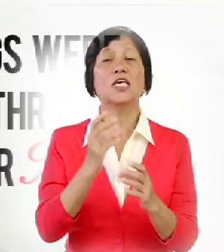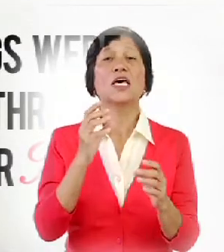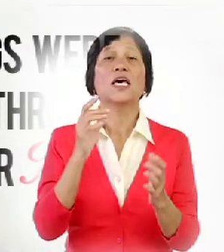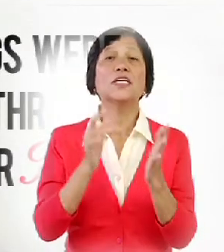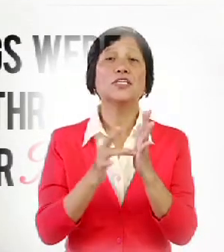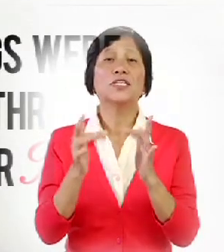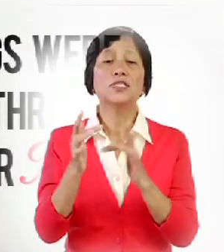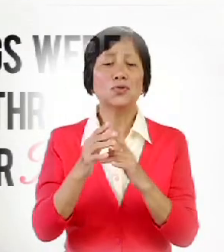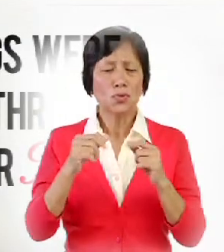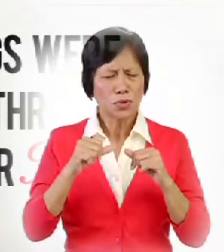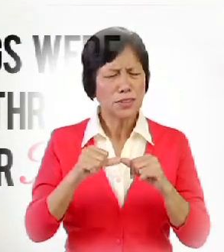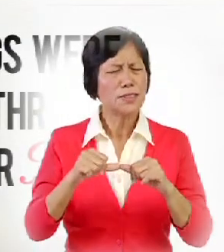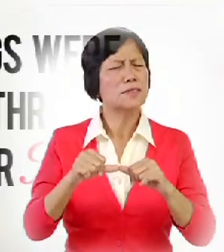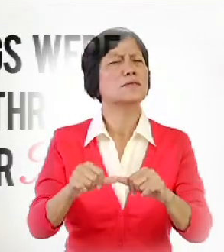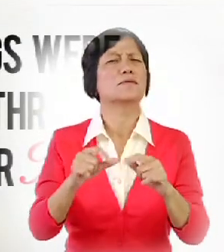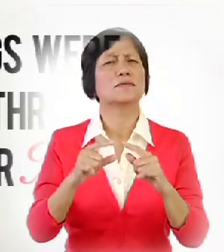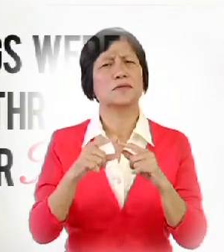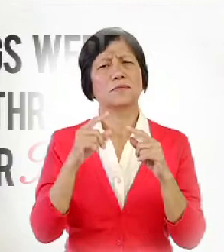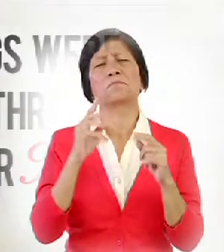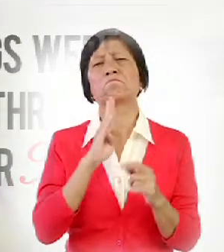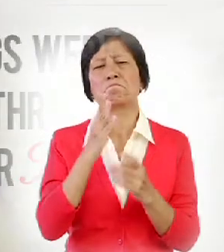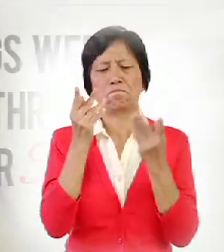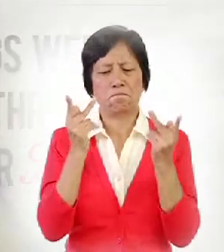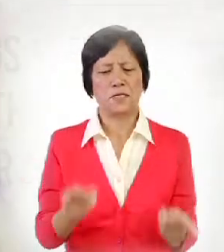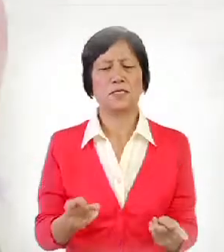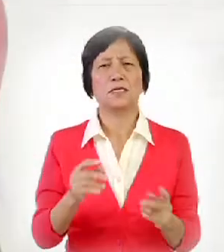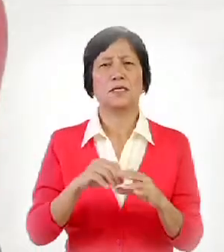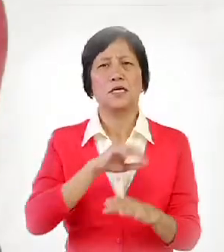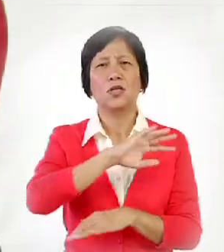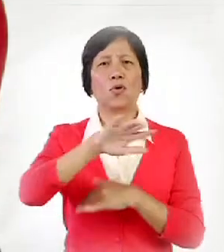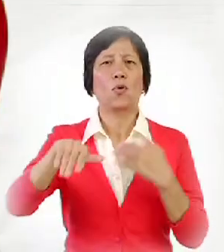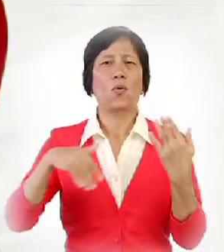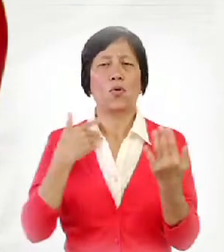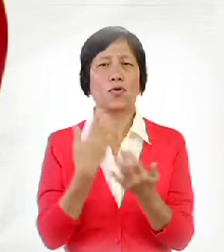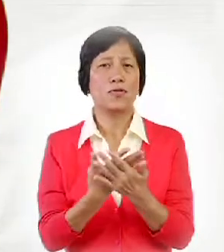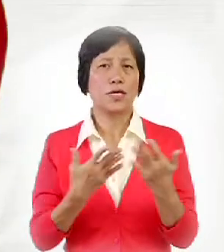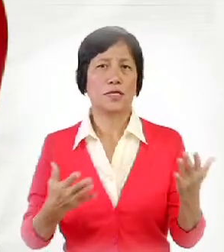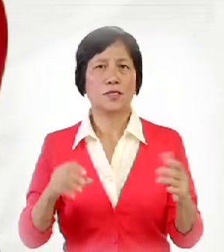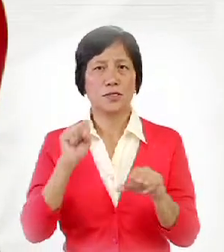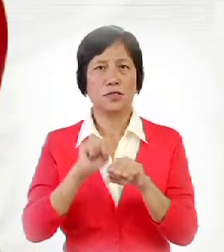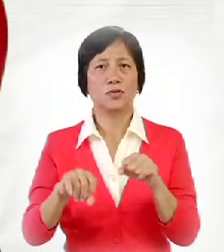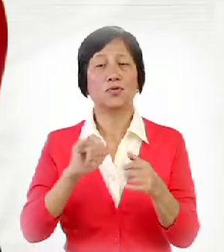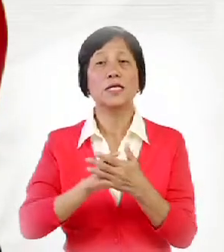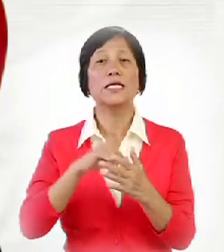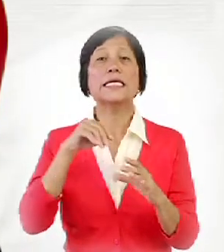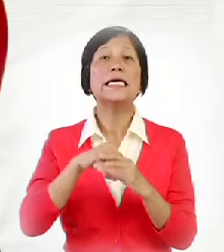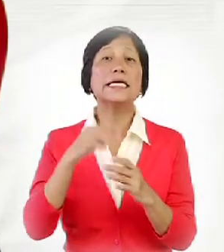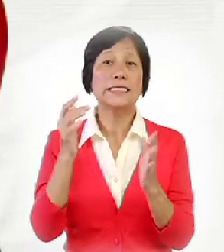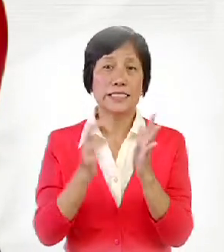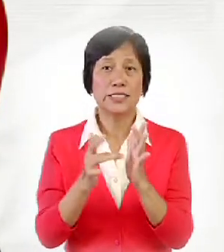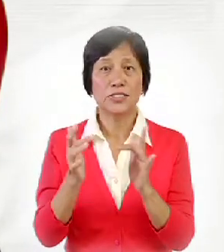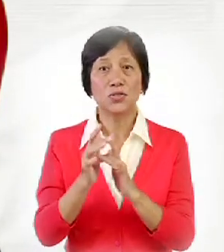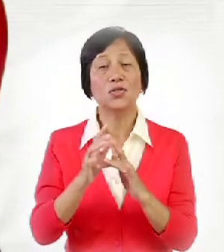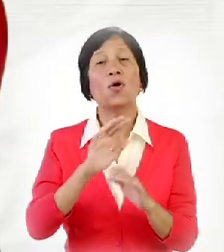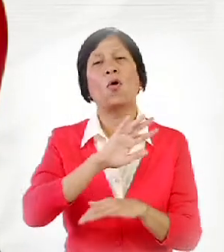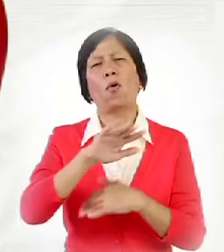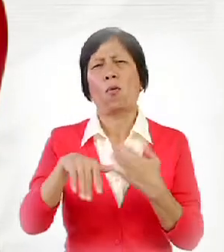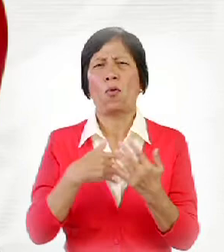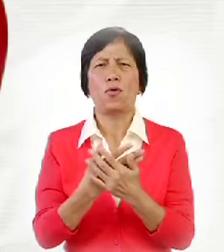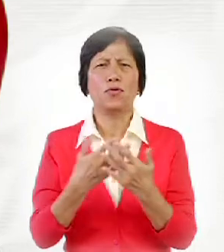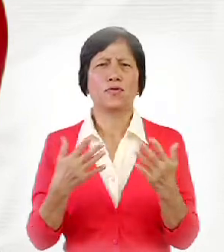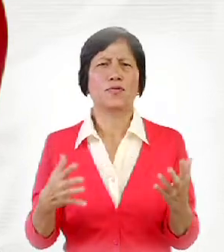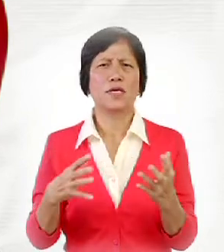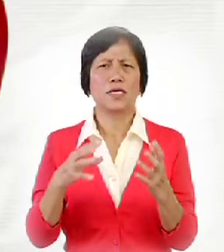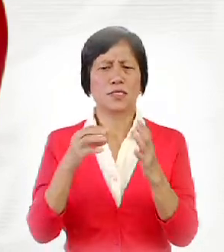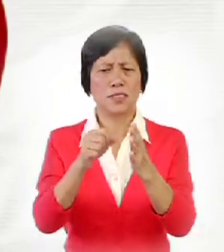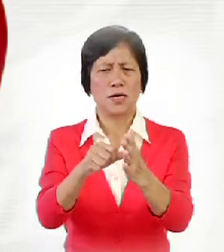Jesus continues to be present in everything, so that in Jesus, everything